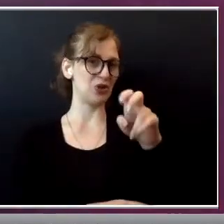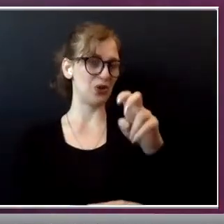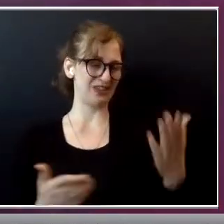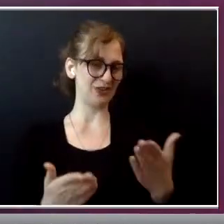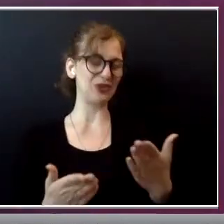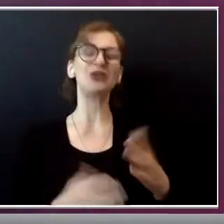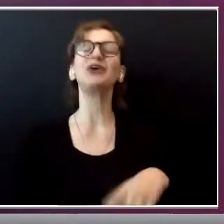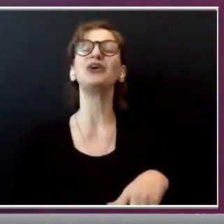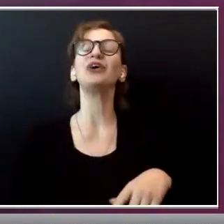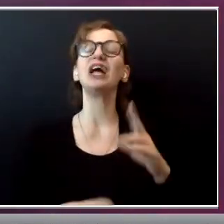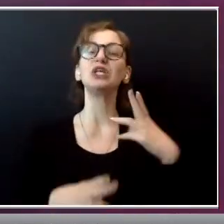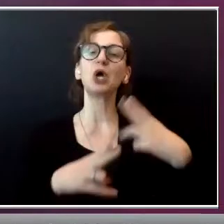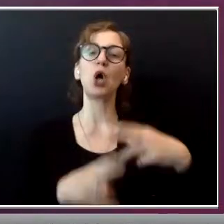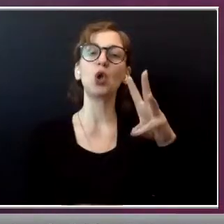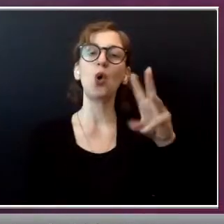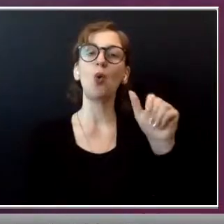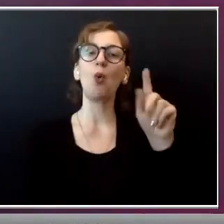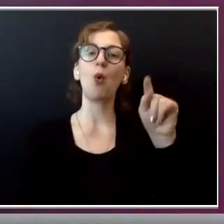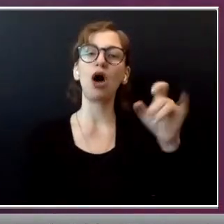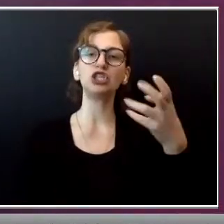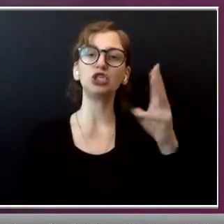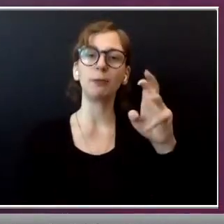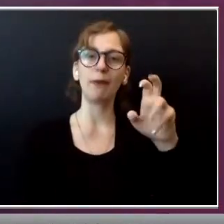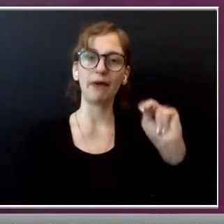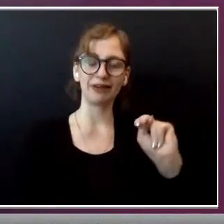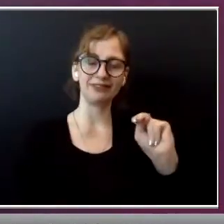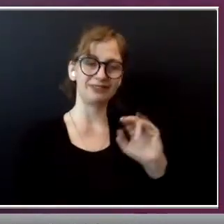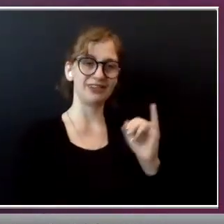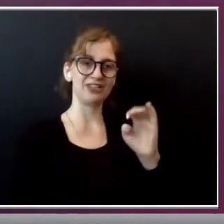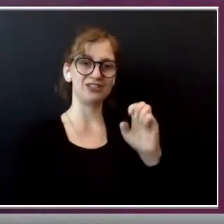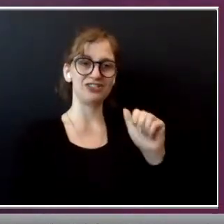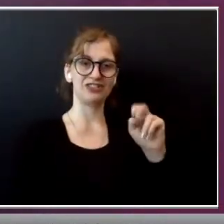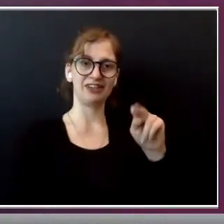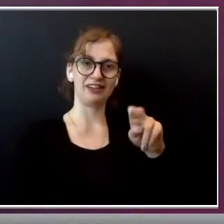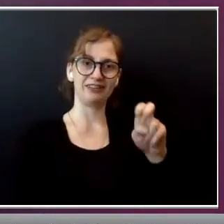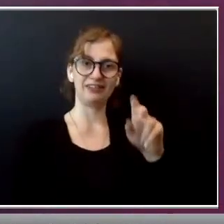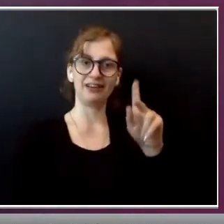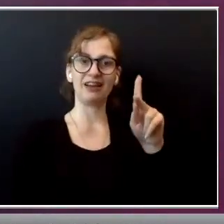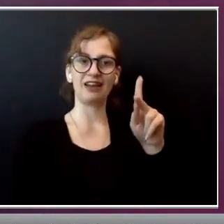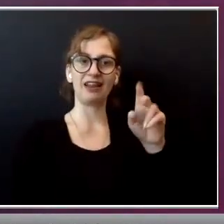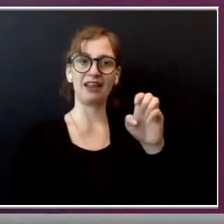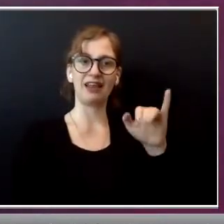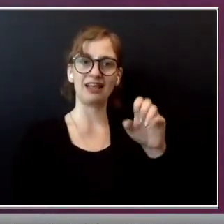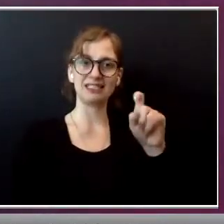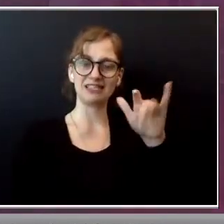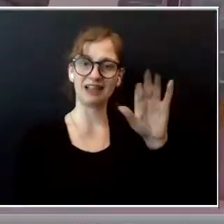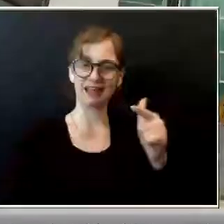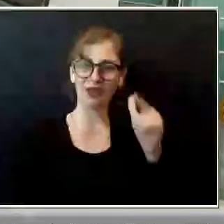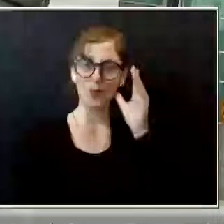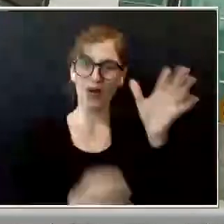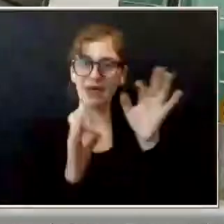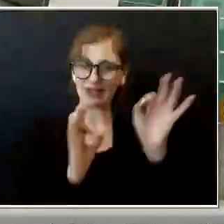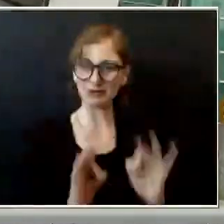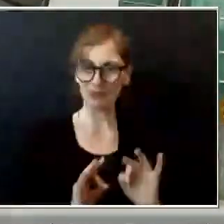the 1,000th patient to have it done right here and his medical team that made it possible.